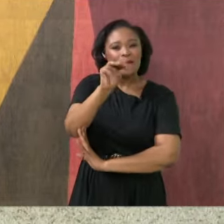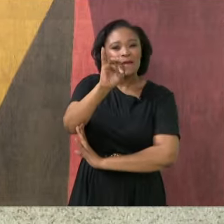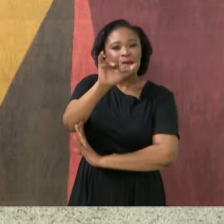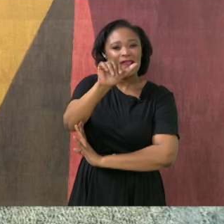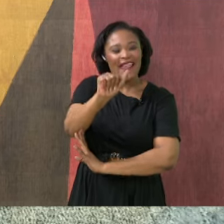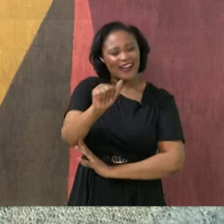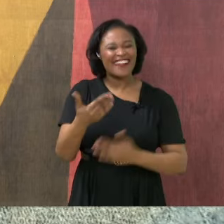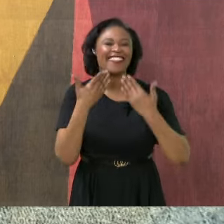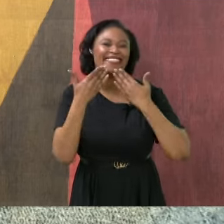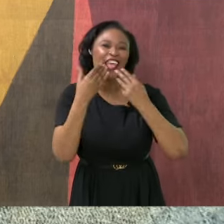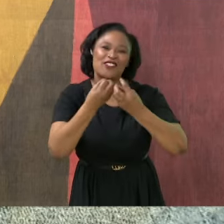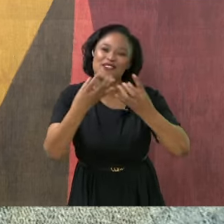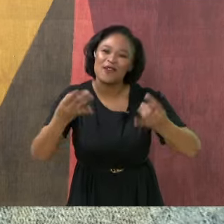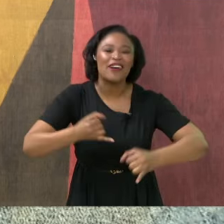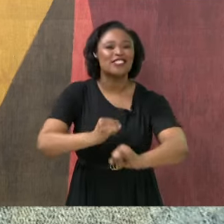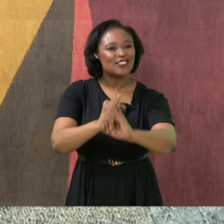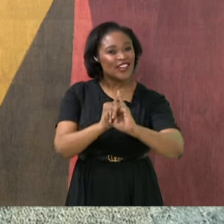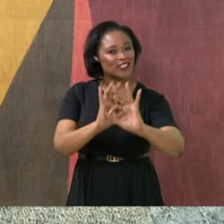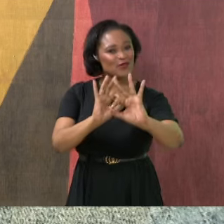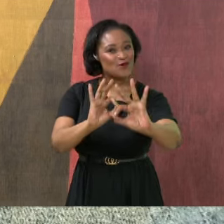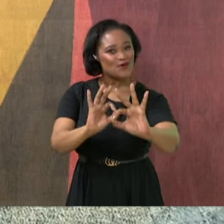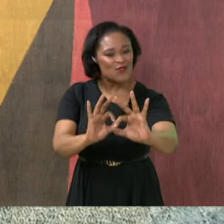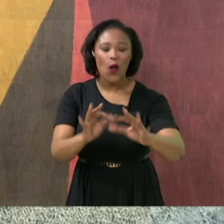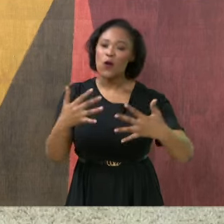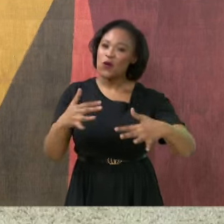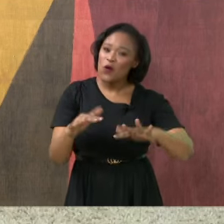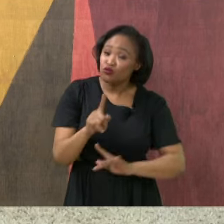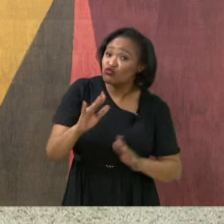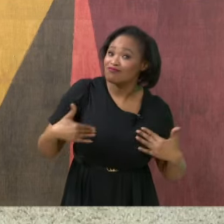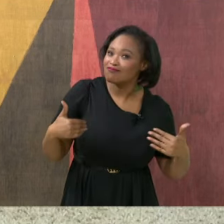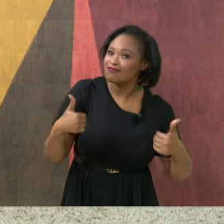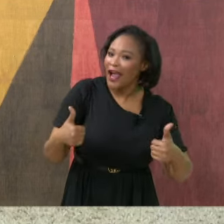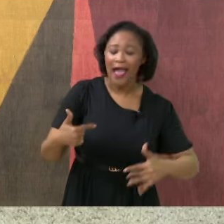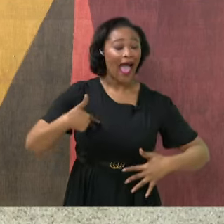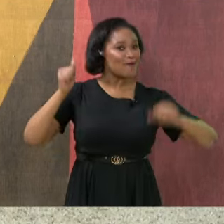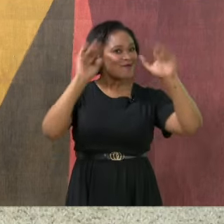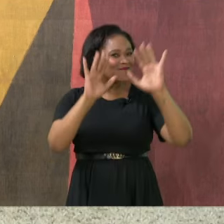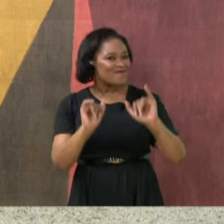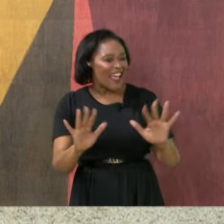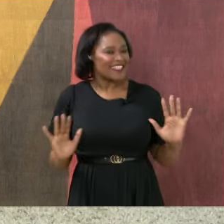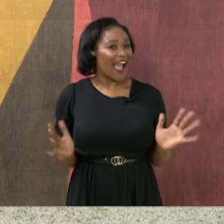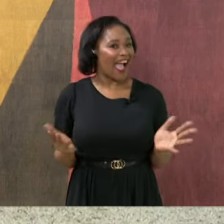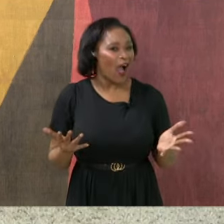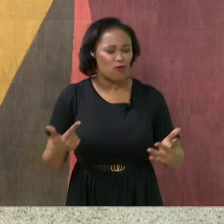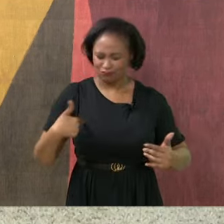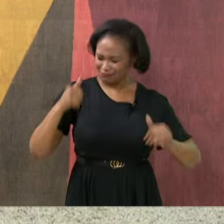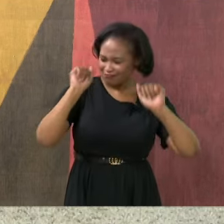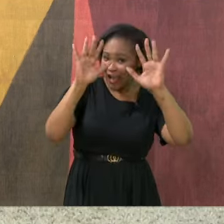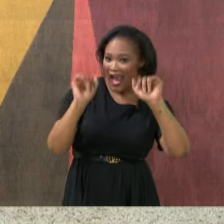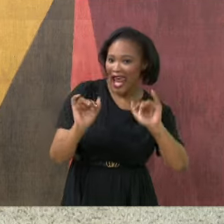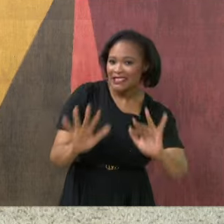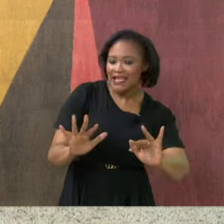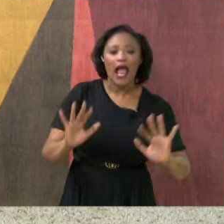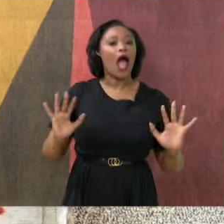Thank you so much for that sweet introduction. It is true, my Mia. Are you good? No, I'm amazing. How are you doing? Amazing, amazing.